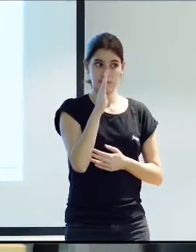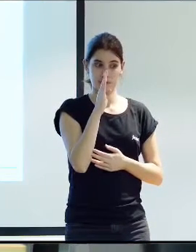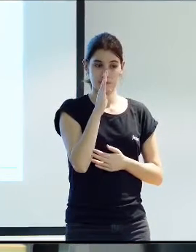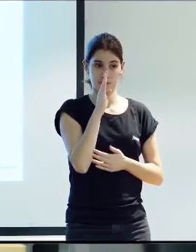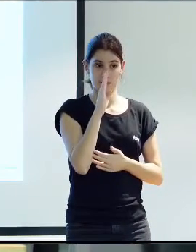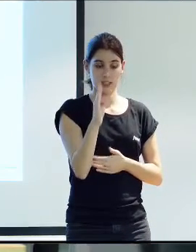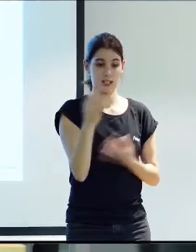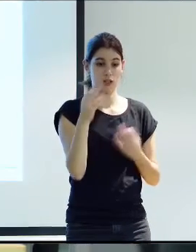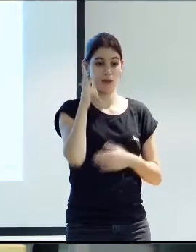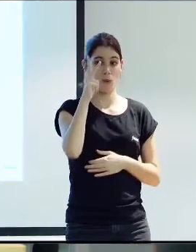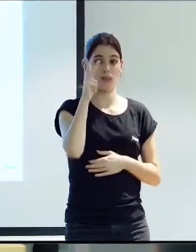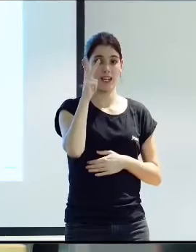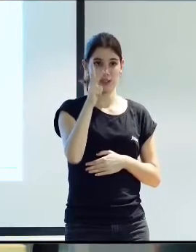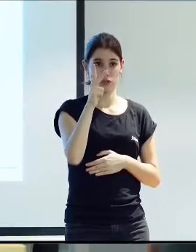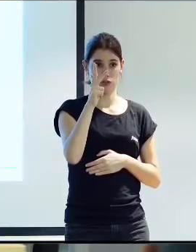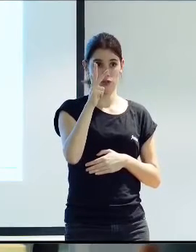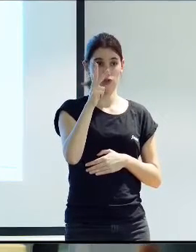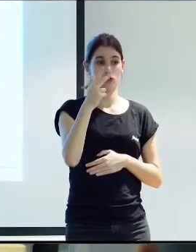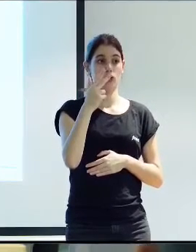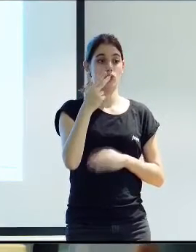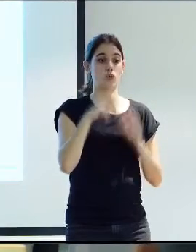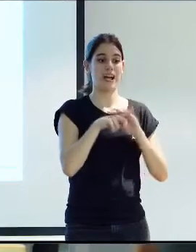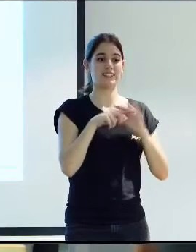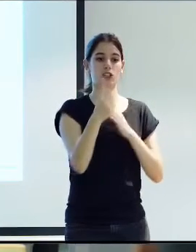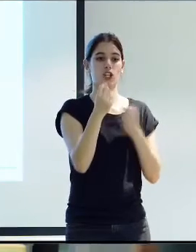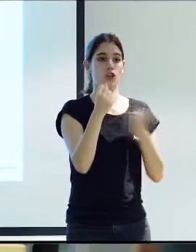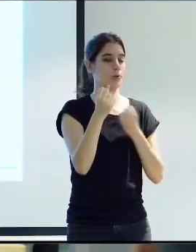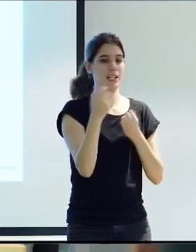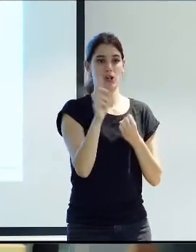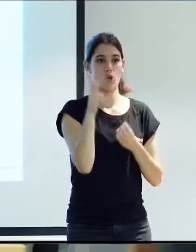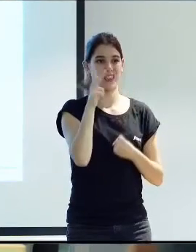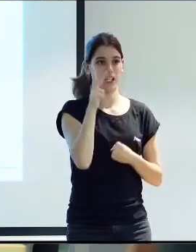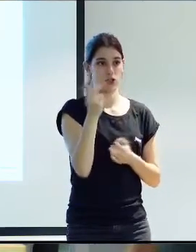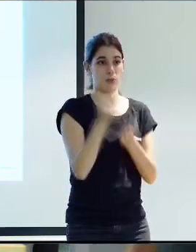should be considered a right instead of an economic